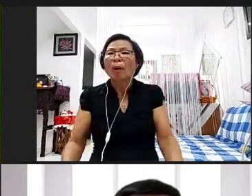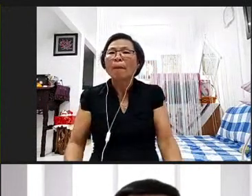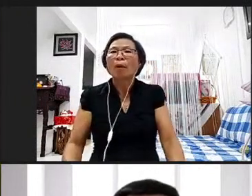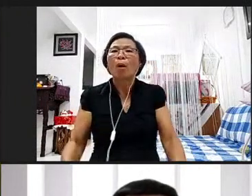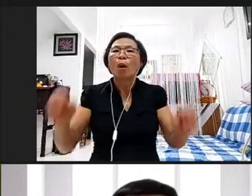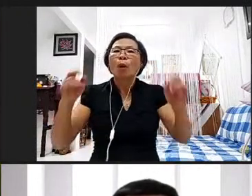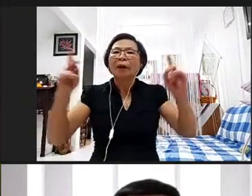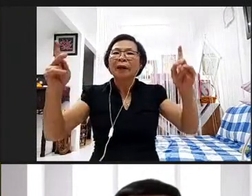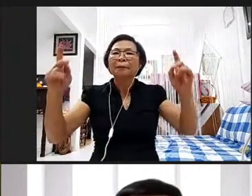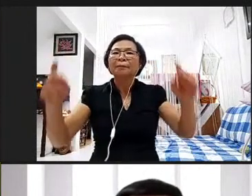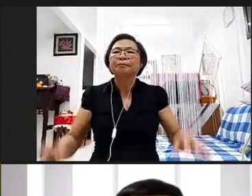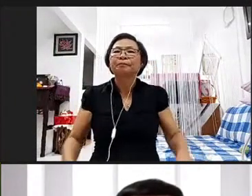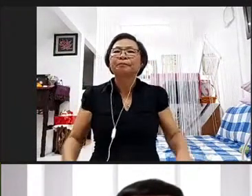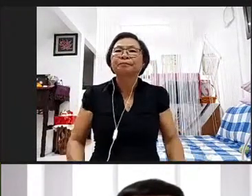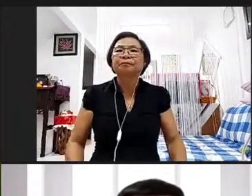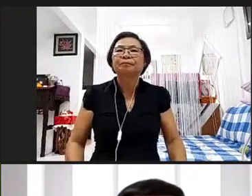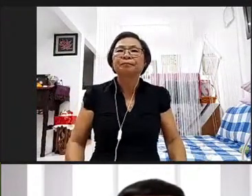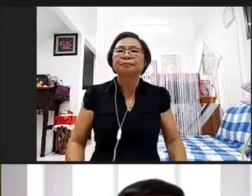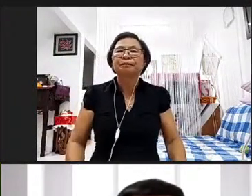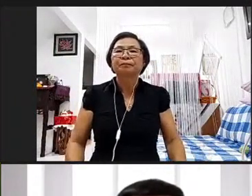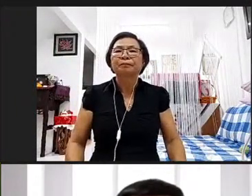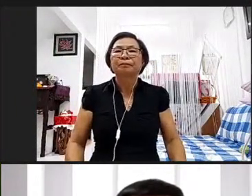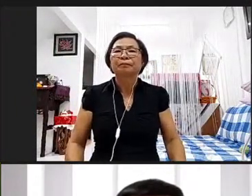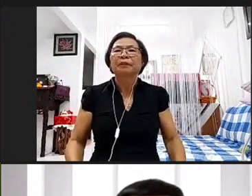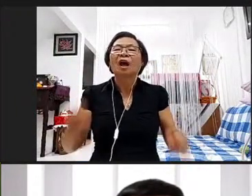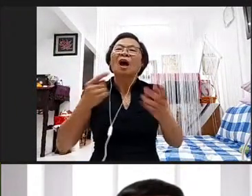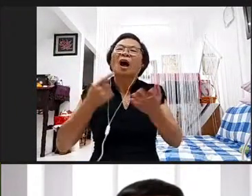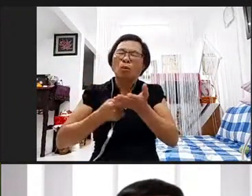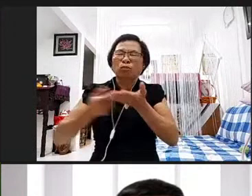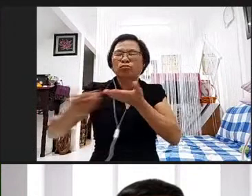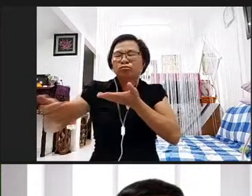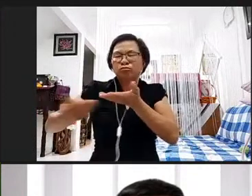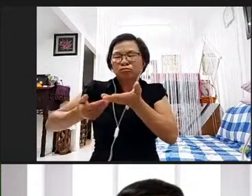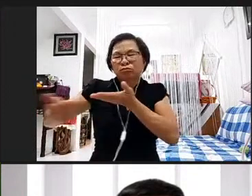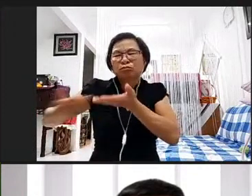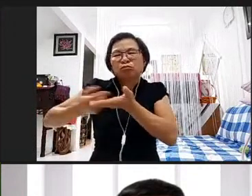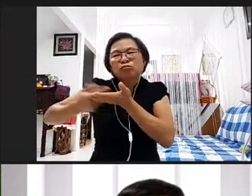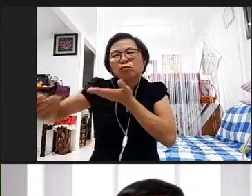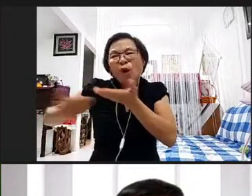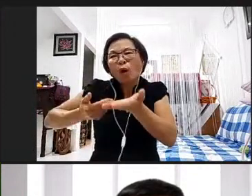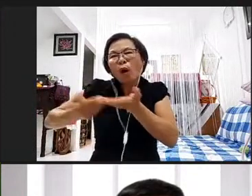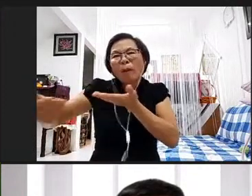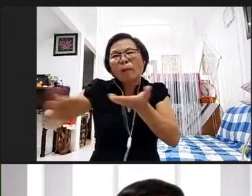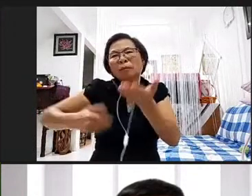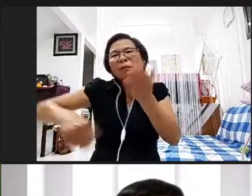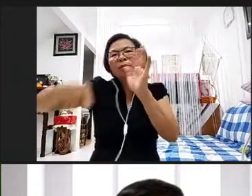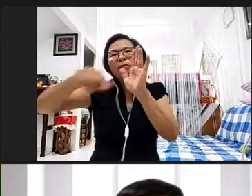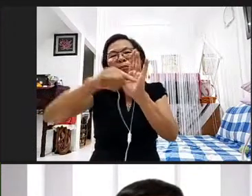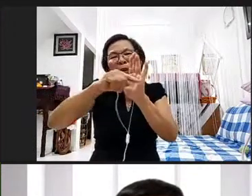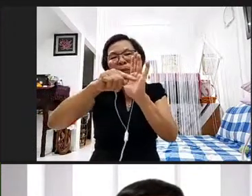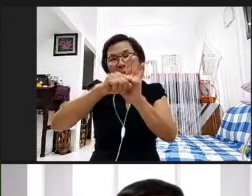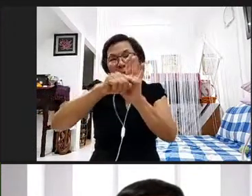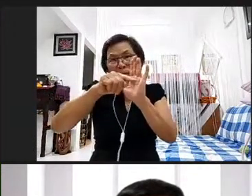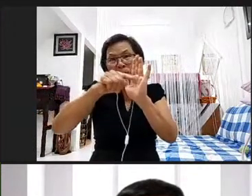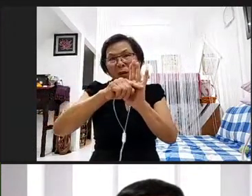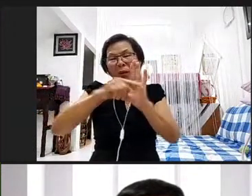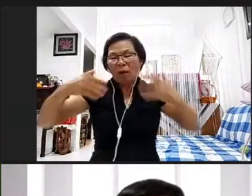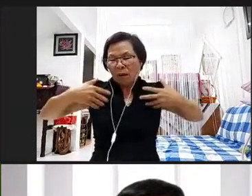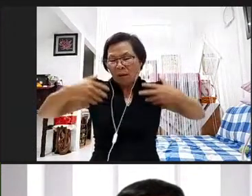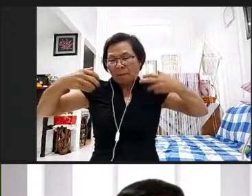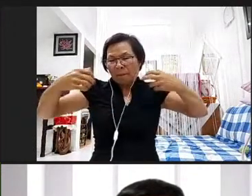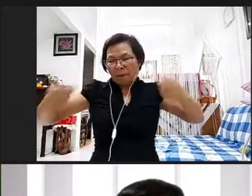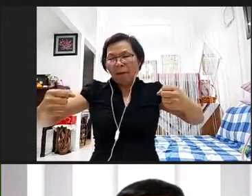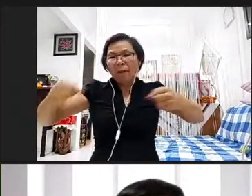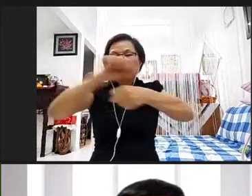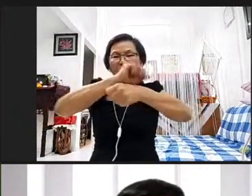Okay, I will talk a bit on the impact on our healthcare